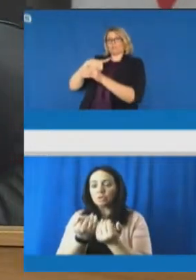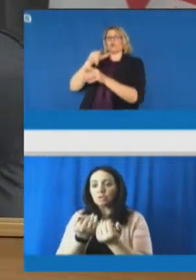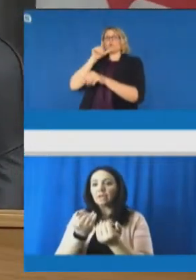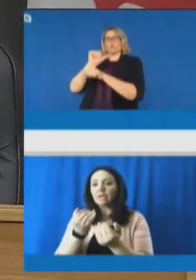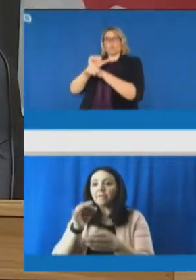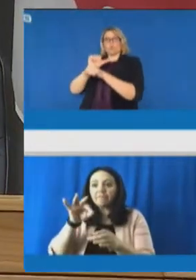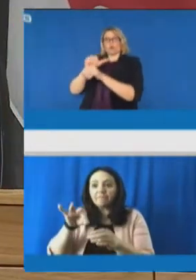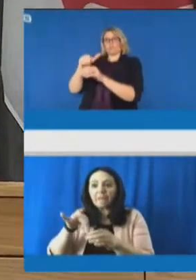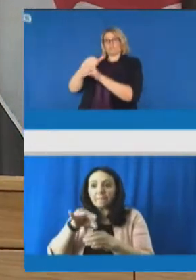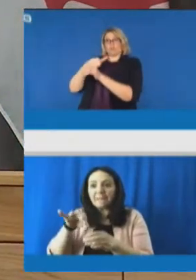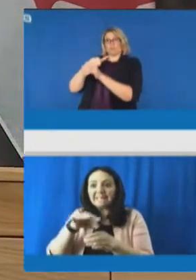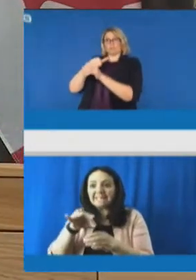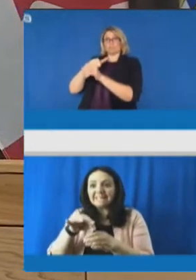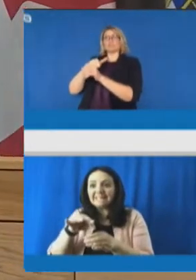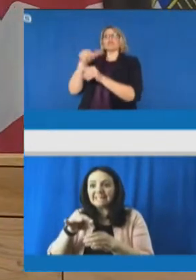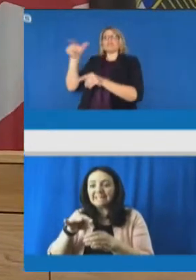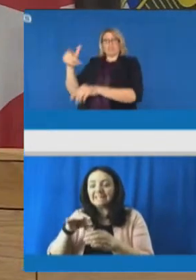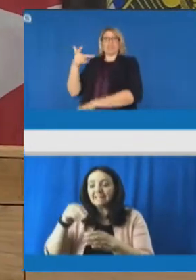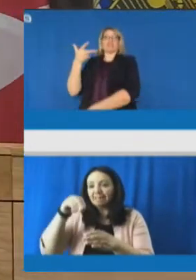good.